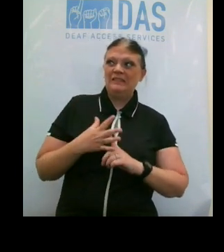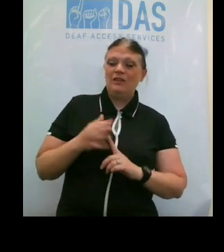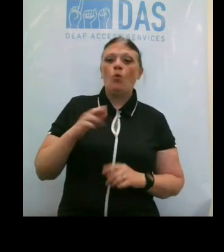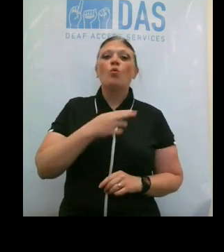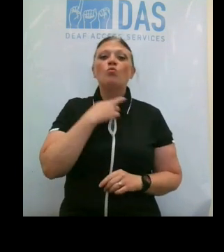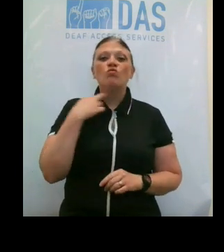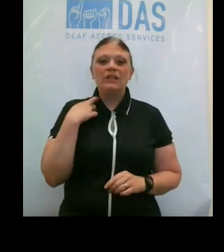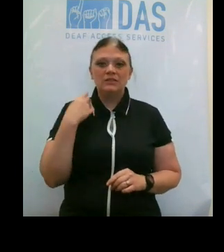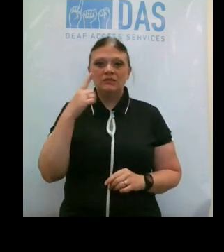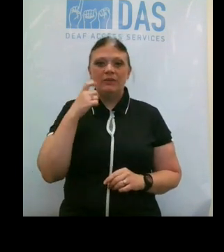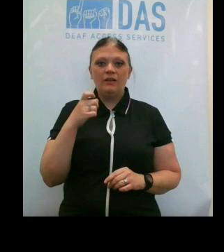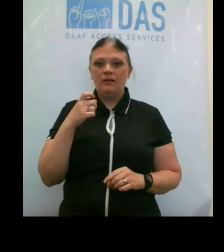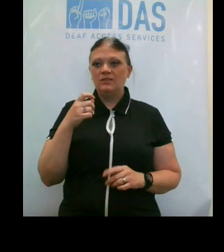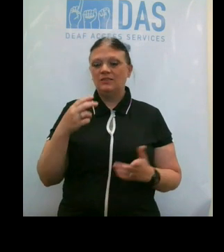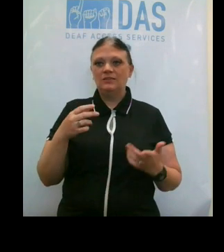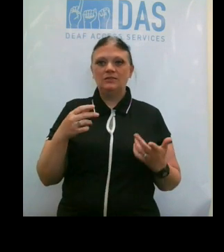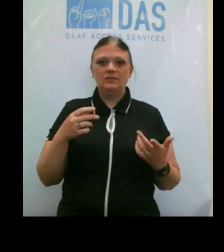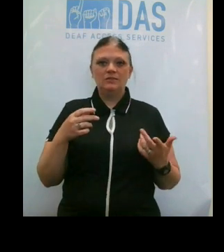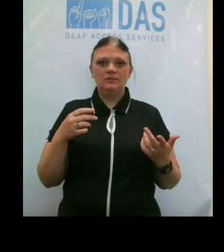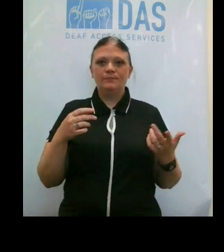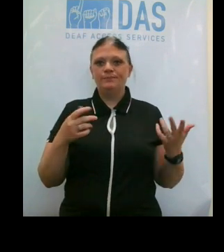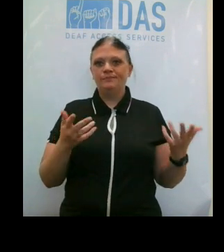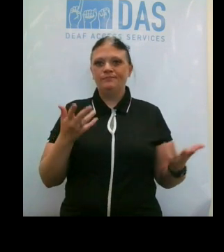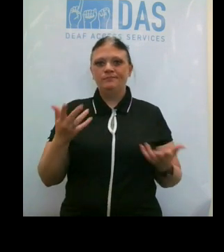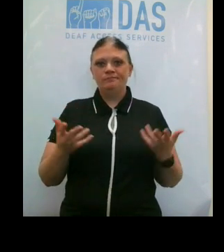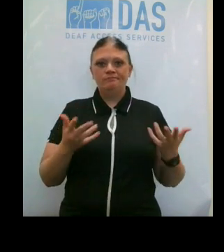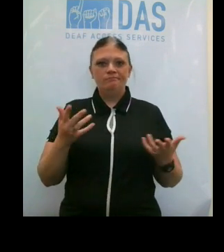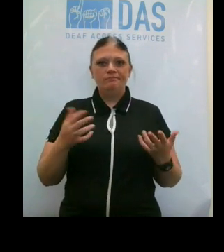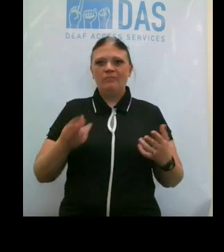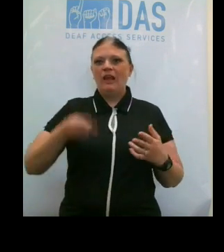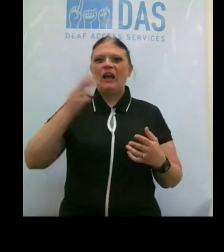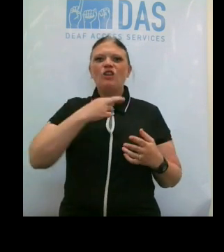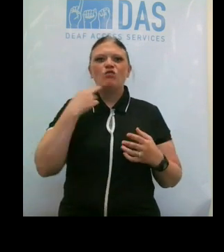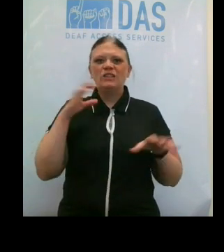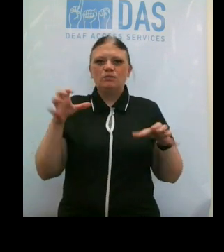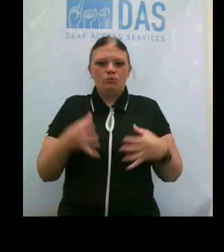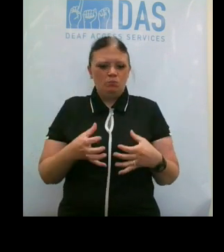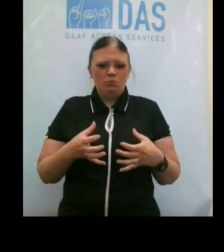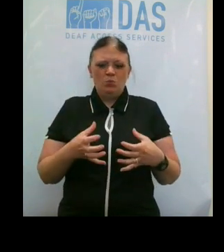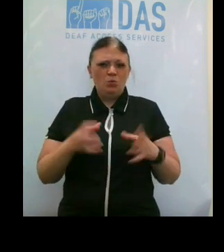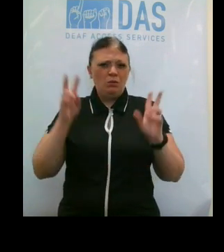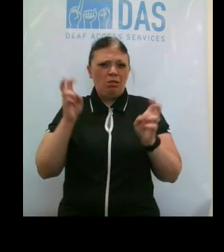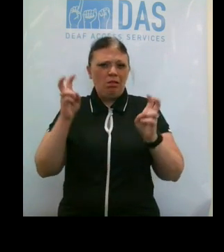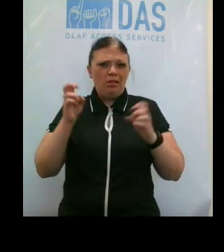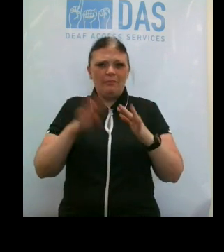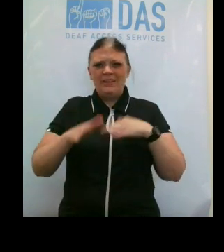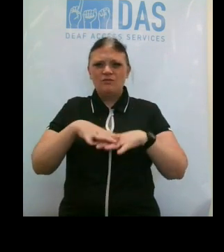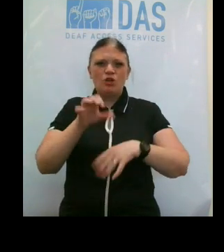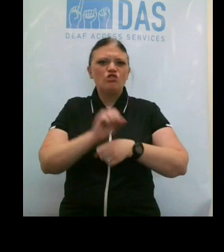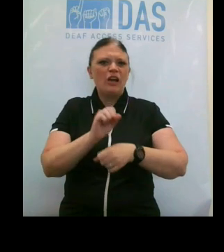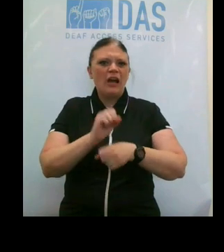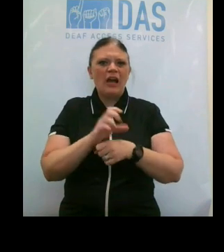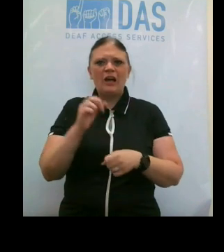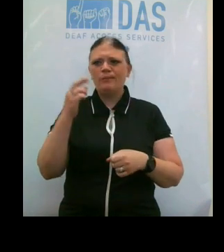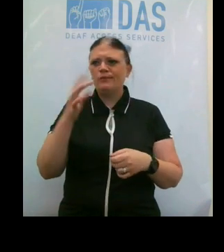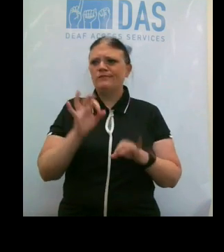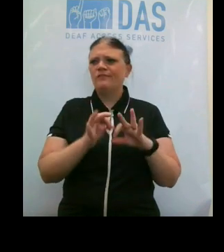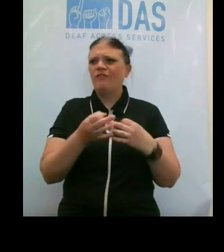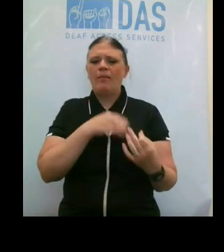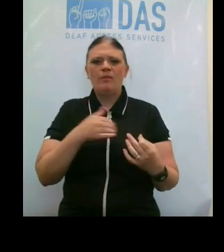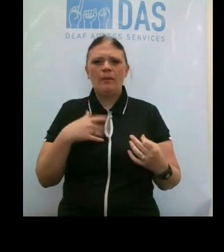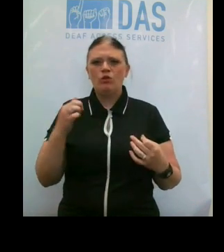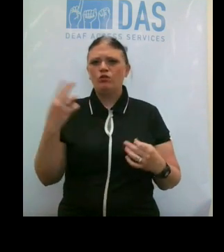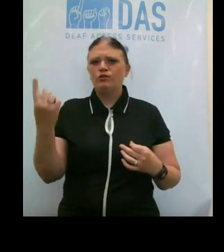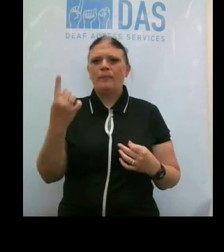for being sick because you're in a high risk pool, so to speak, based on a job or some other reason, a family member who has